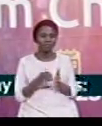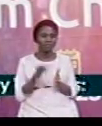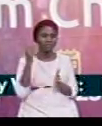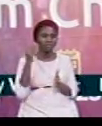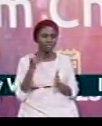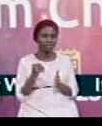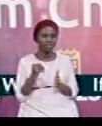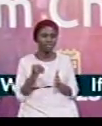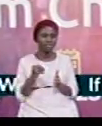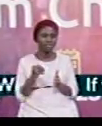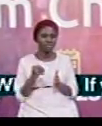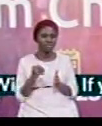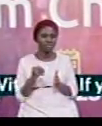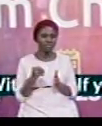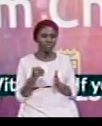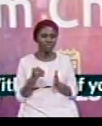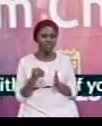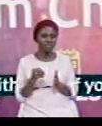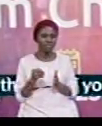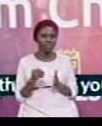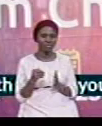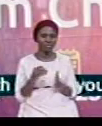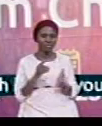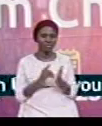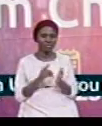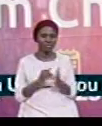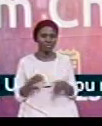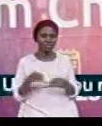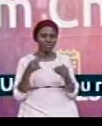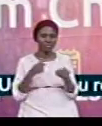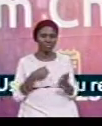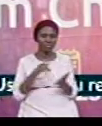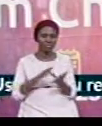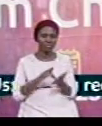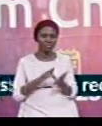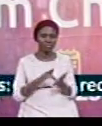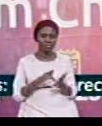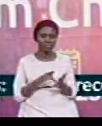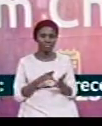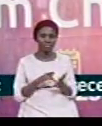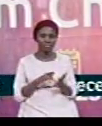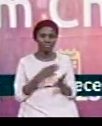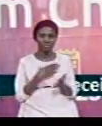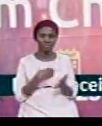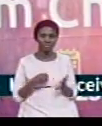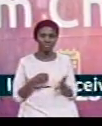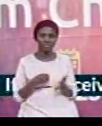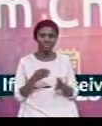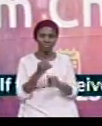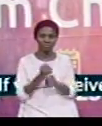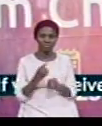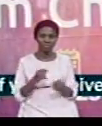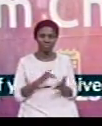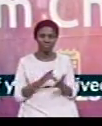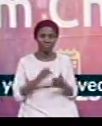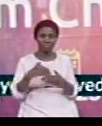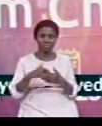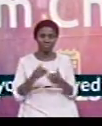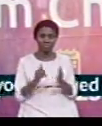lumbar lordosis. So the doctor gave me a medicine, and I took the medicine. After taking the medicine,